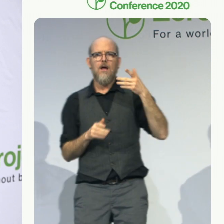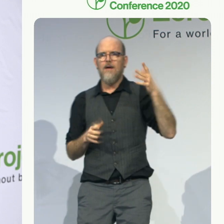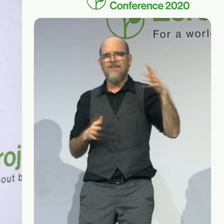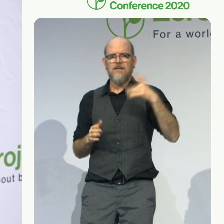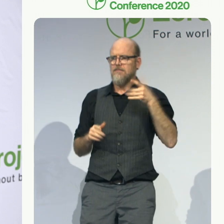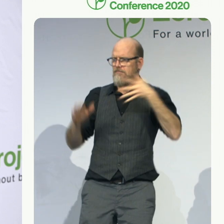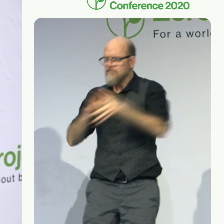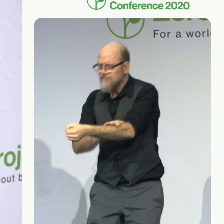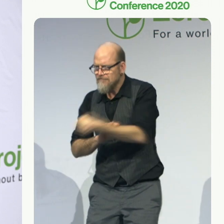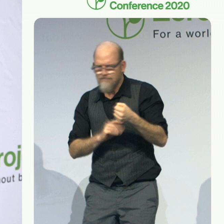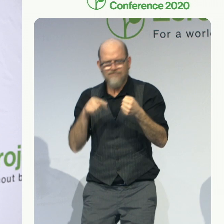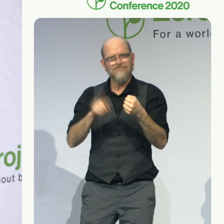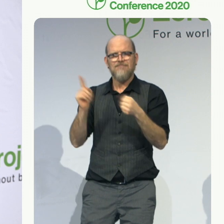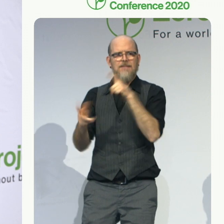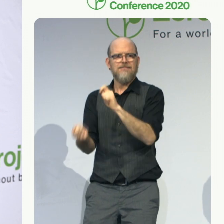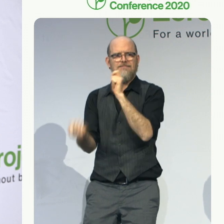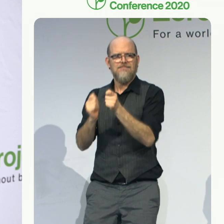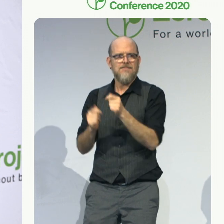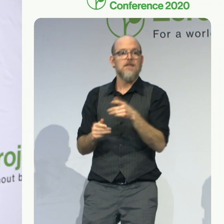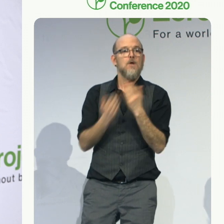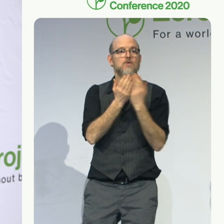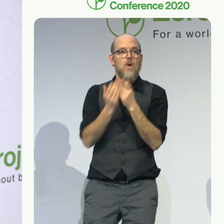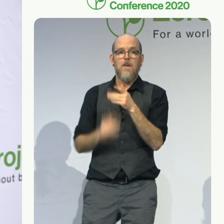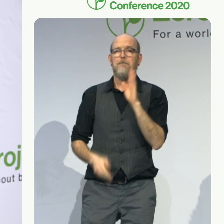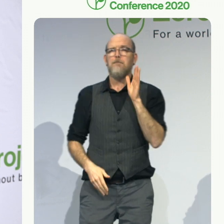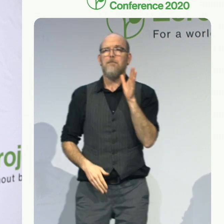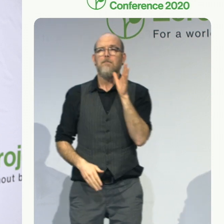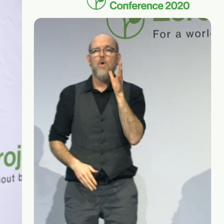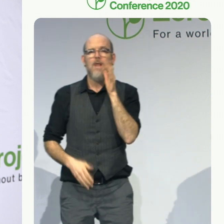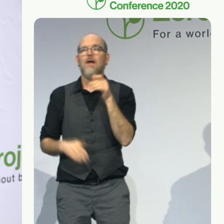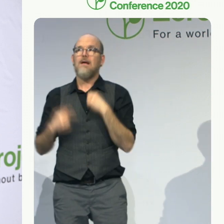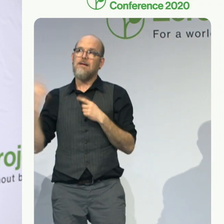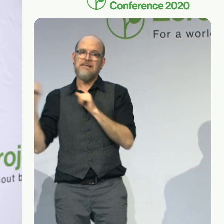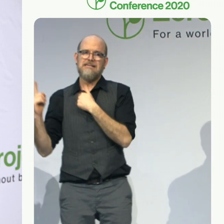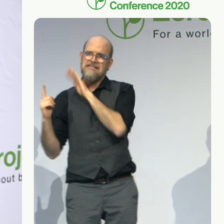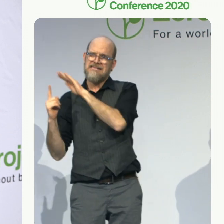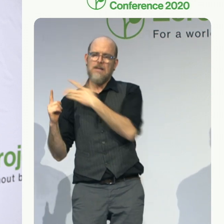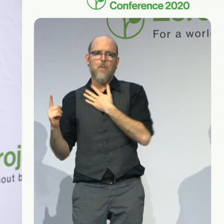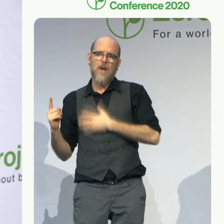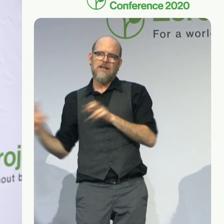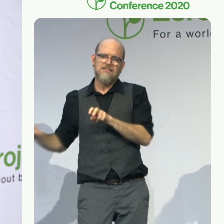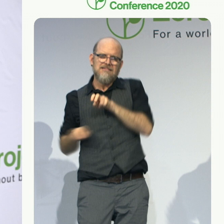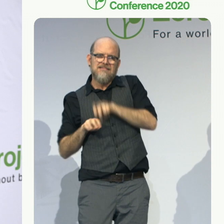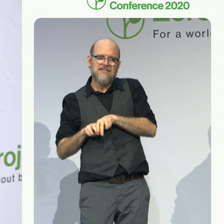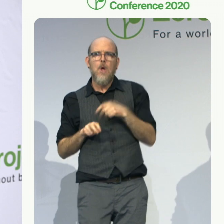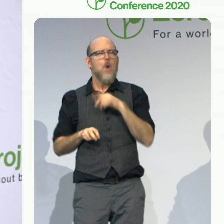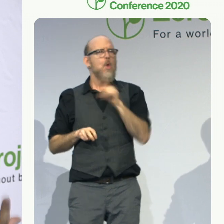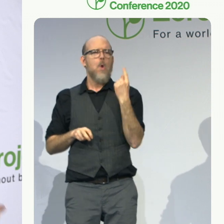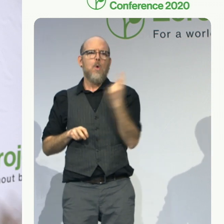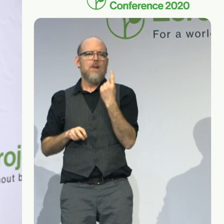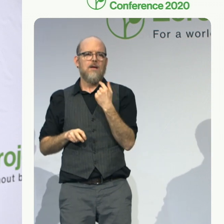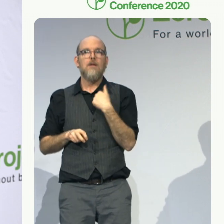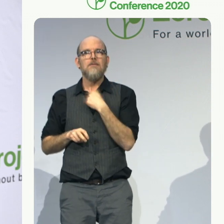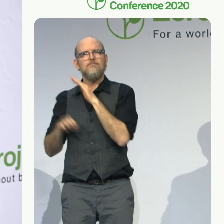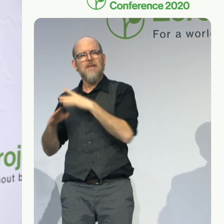class, especially during the first few years when I couldn't sit alone. Number 2, finishing the curricula was never